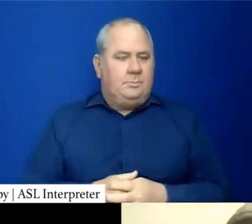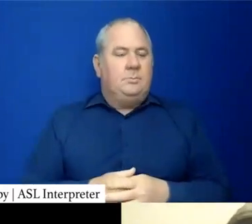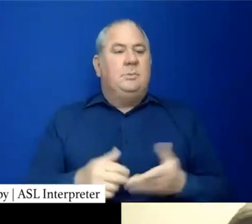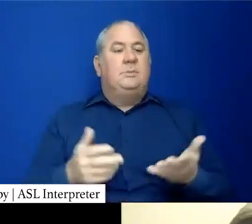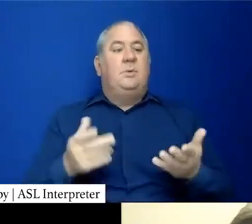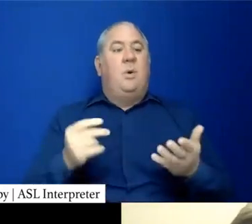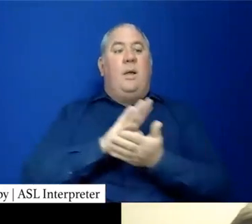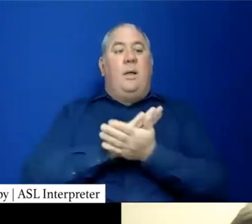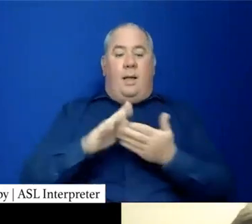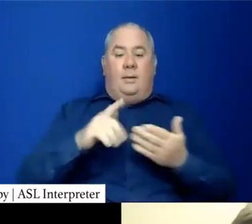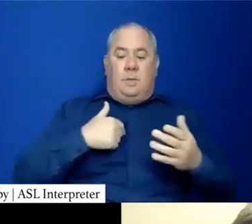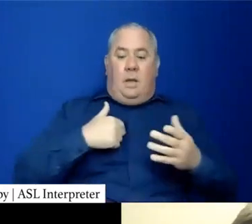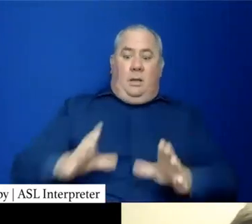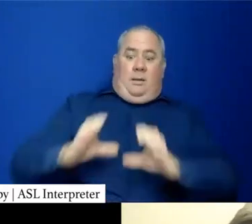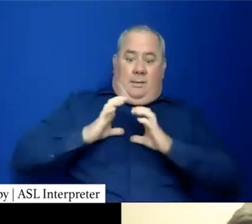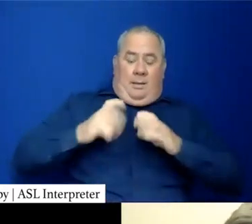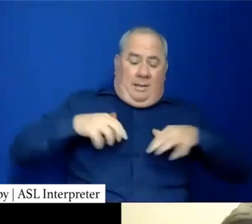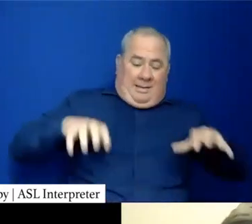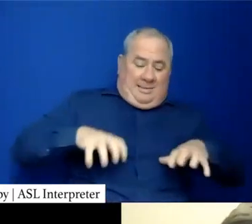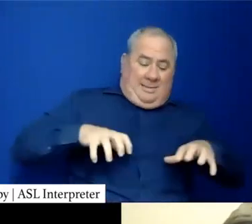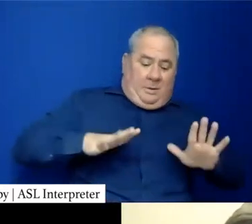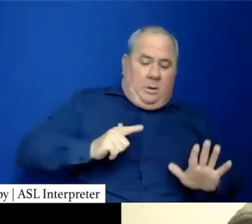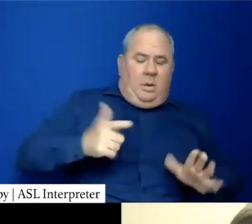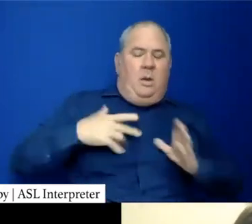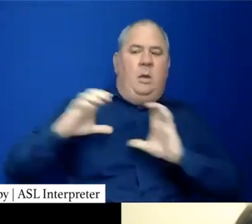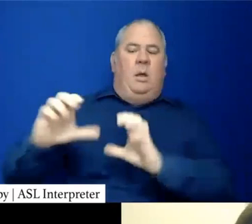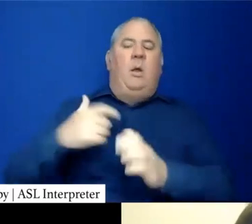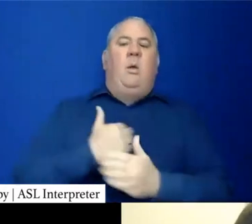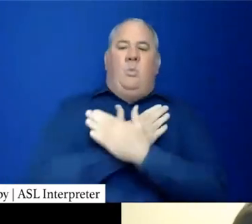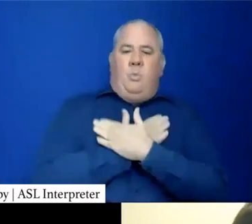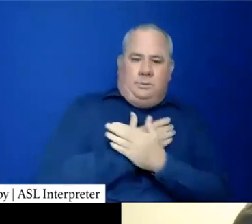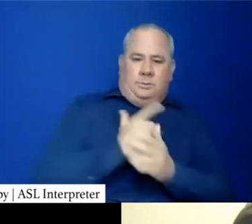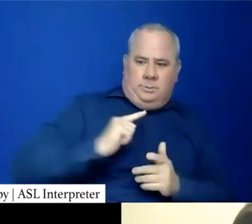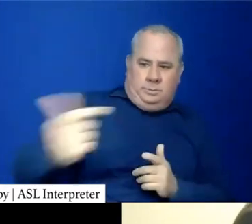so that more of the work gets done at less of a cost to each of us.